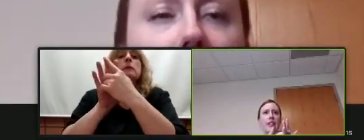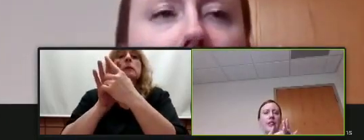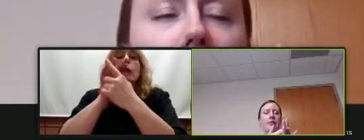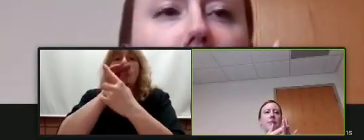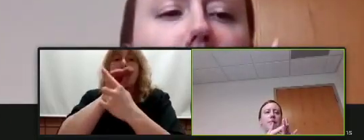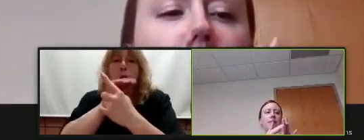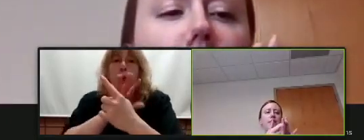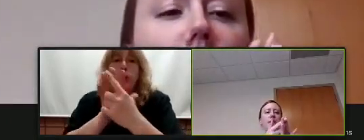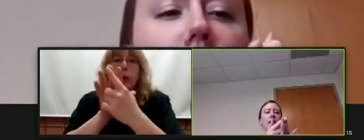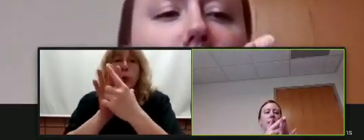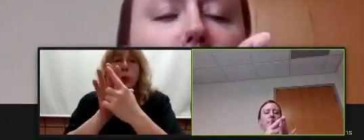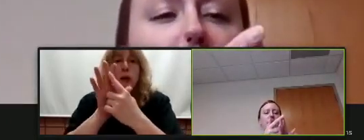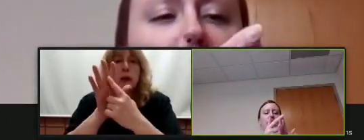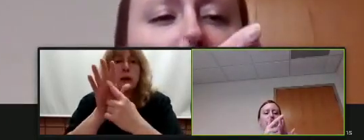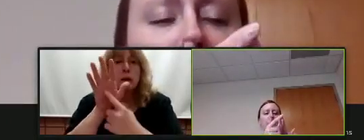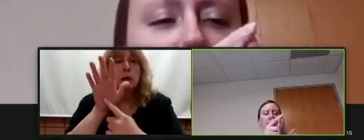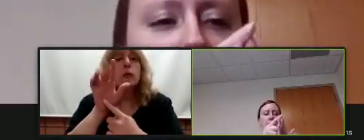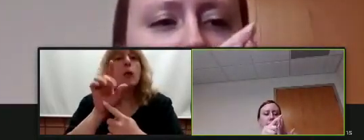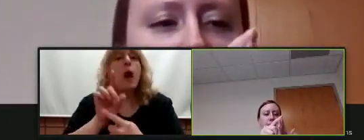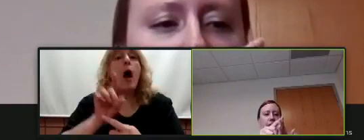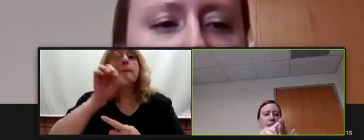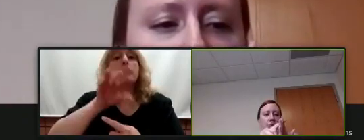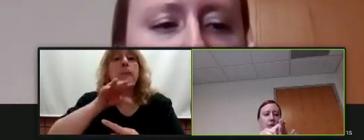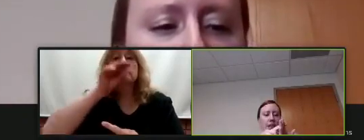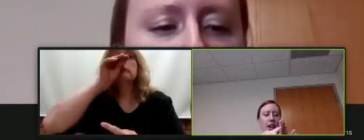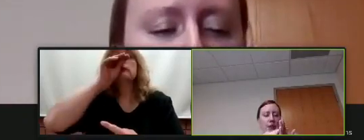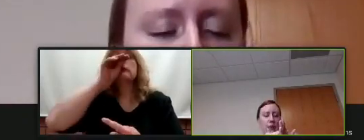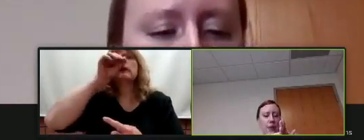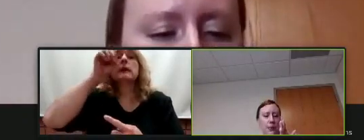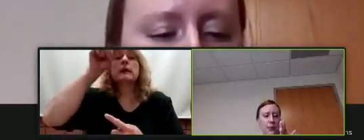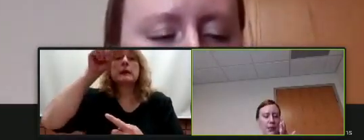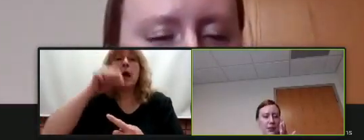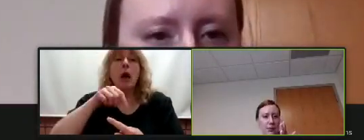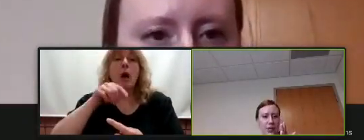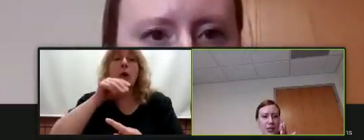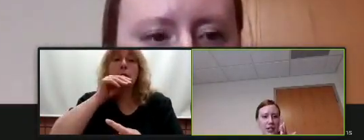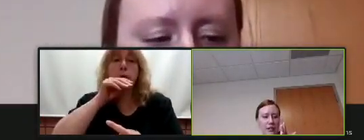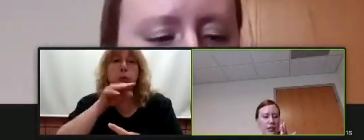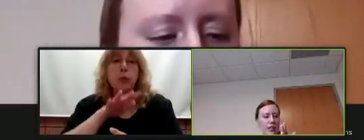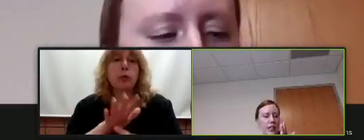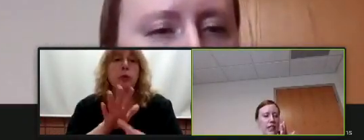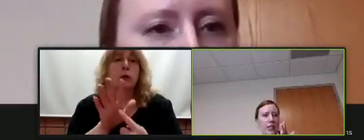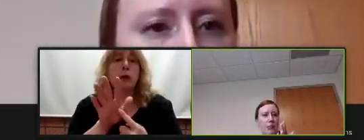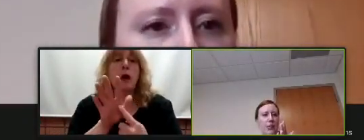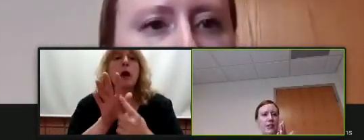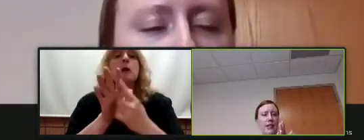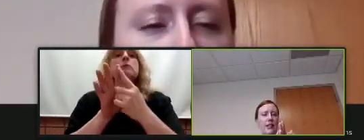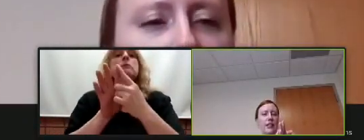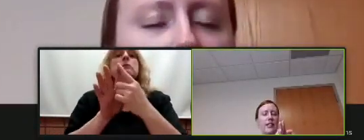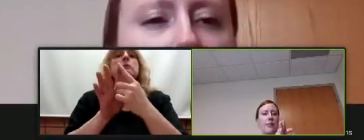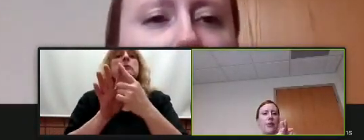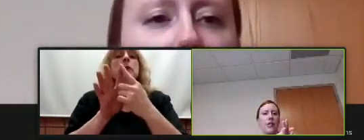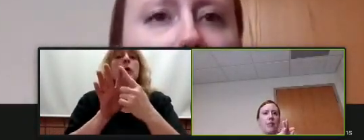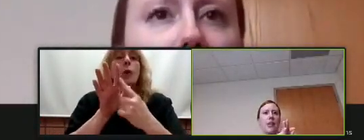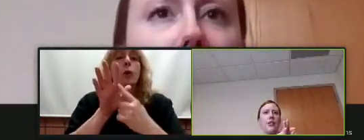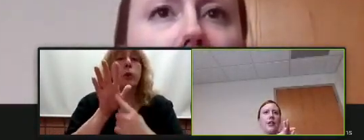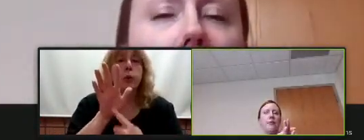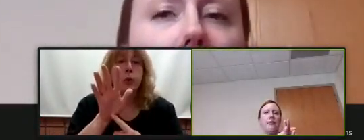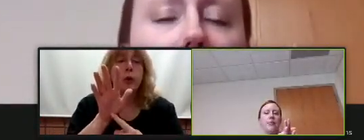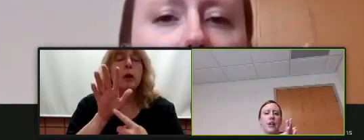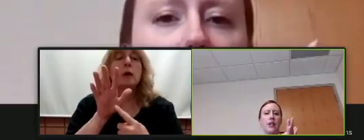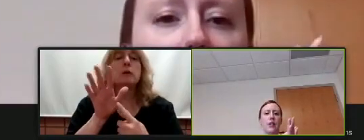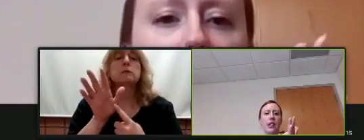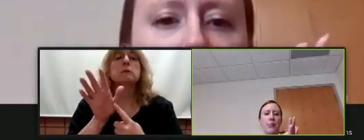Breathe in as I'm going up my index finger and breathe out as I'm going down. And then breathe in as I'm going up my